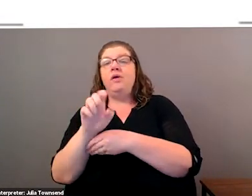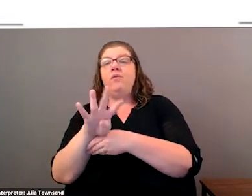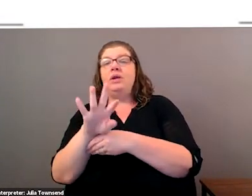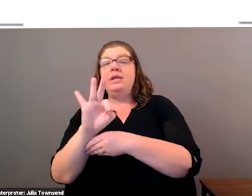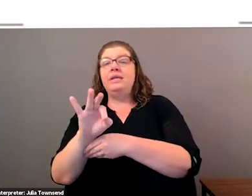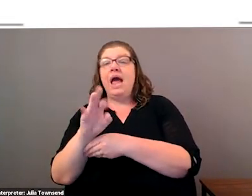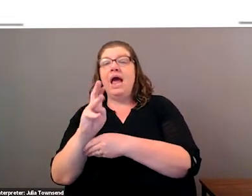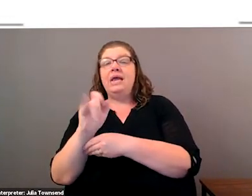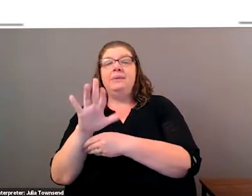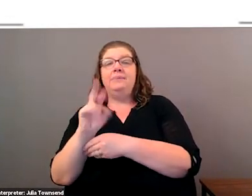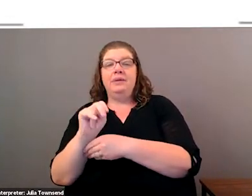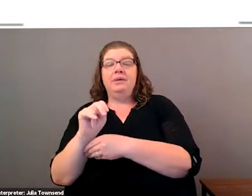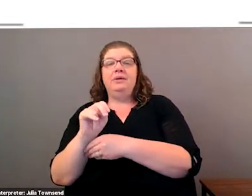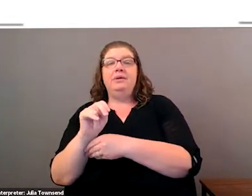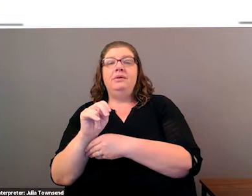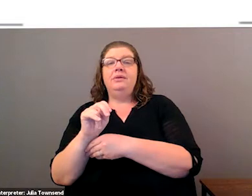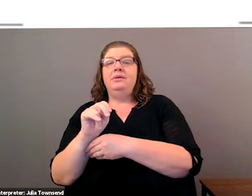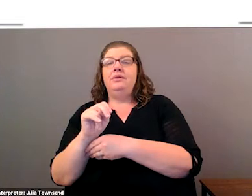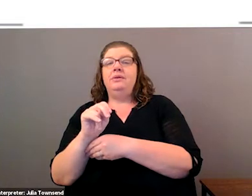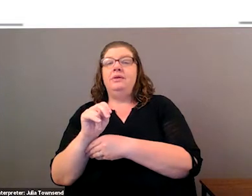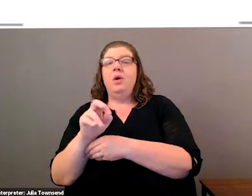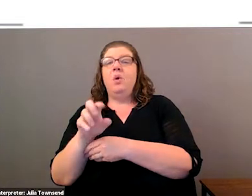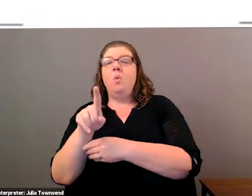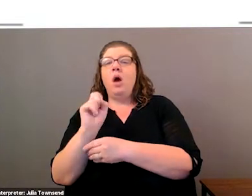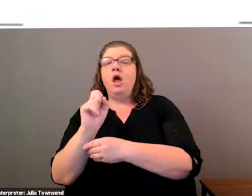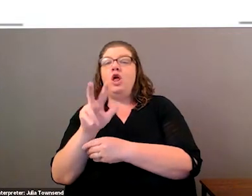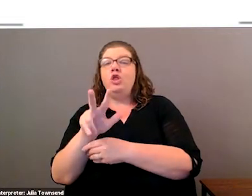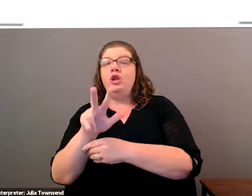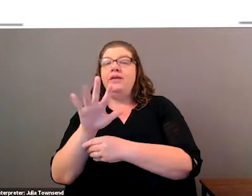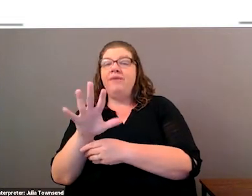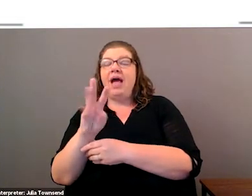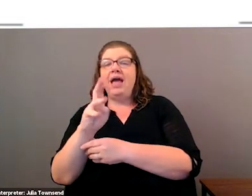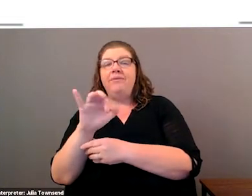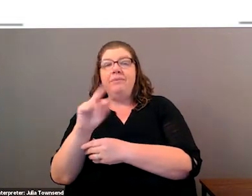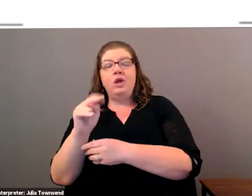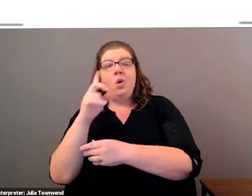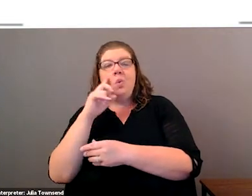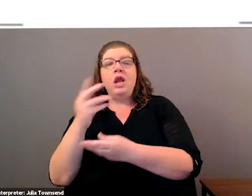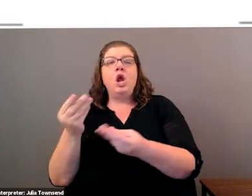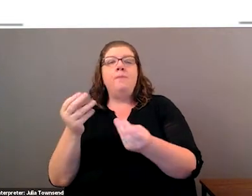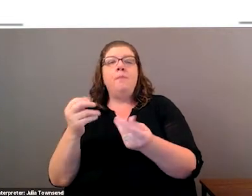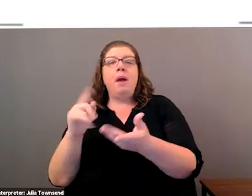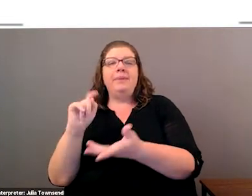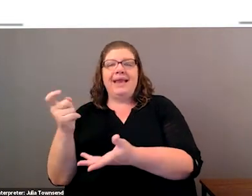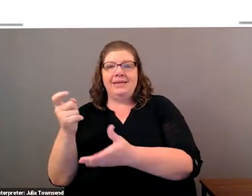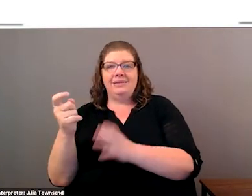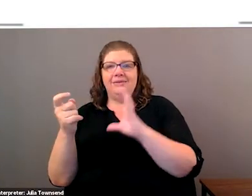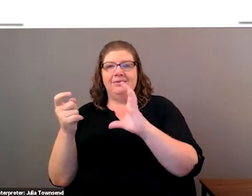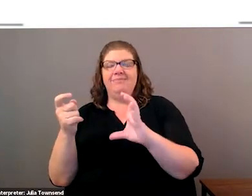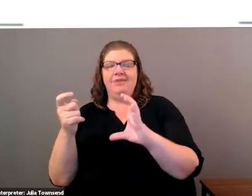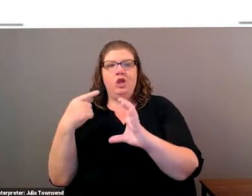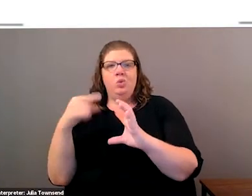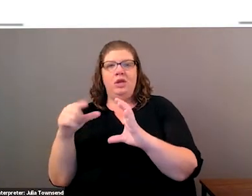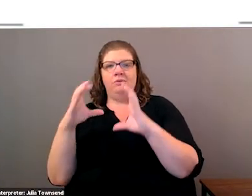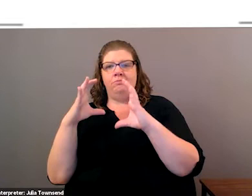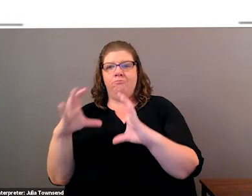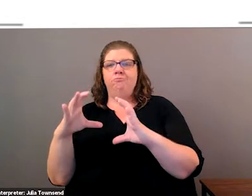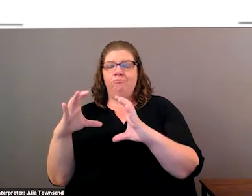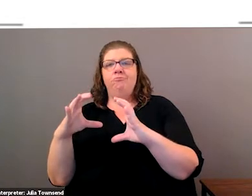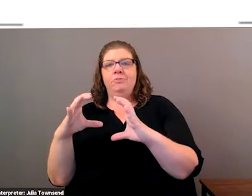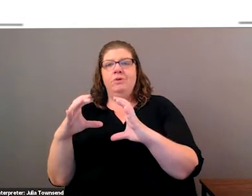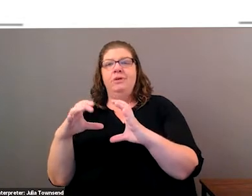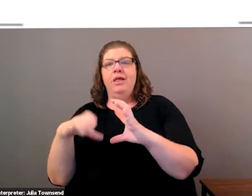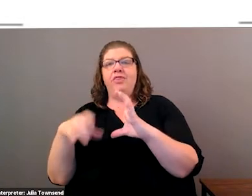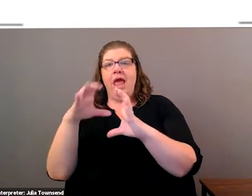million. 135 million is property taxes. You can see that the